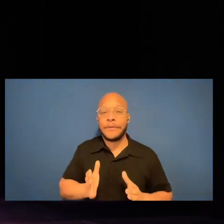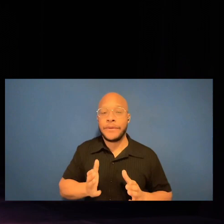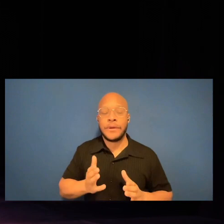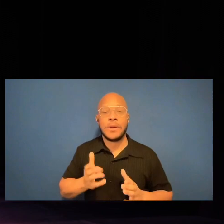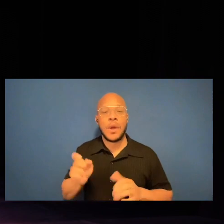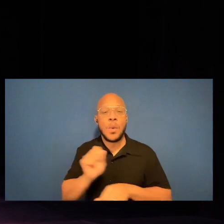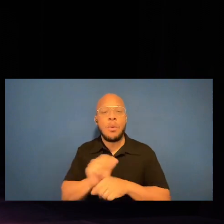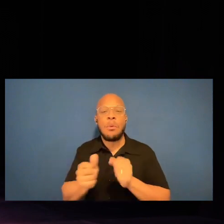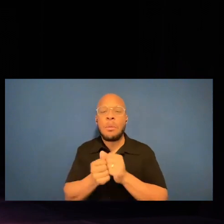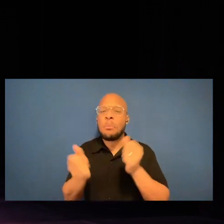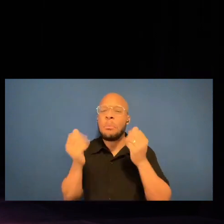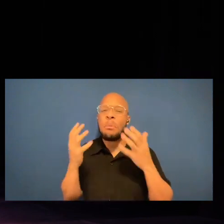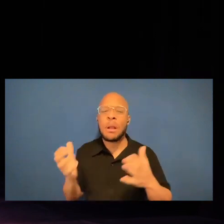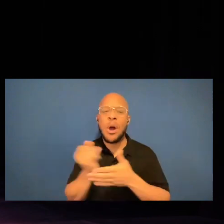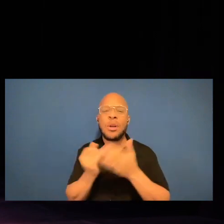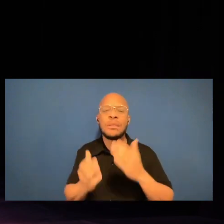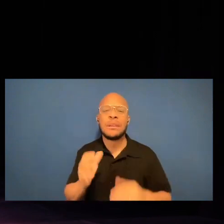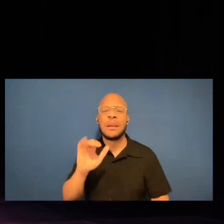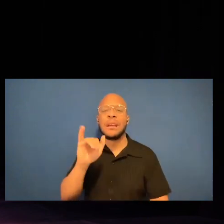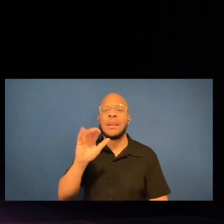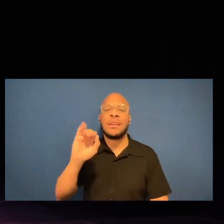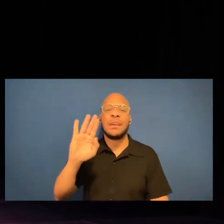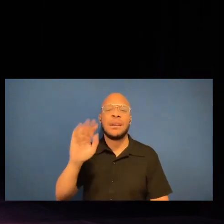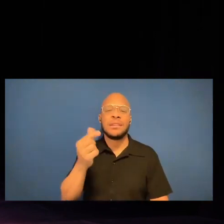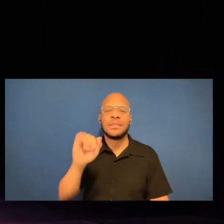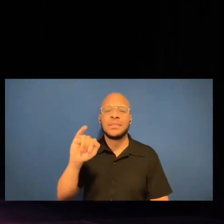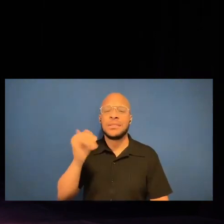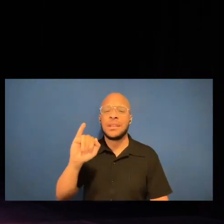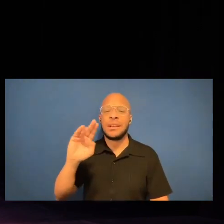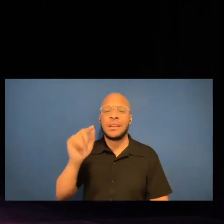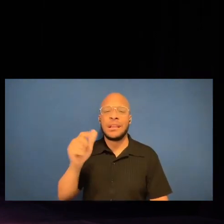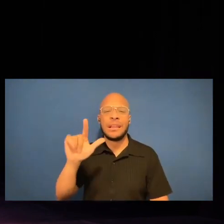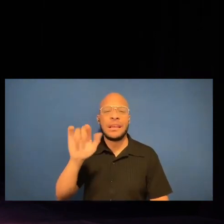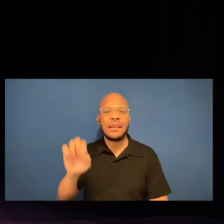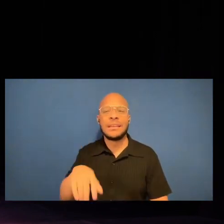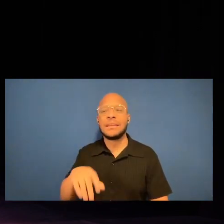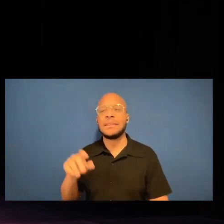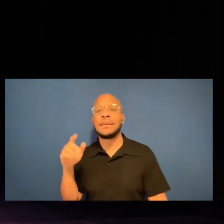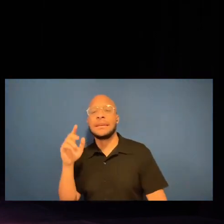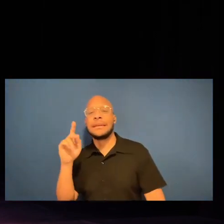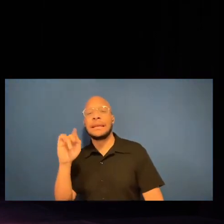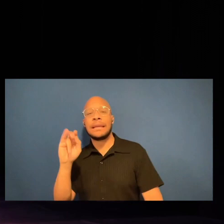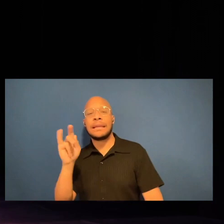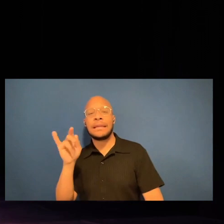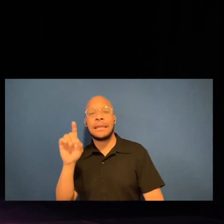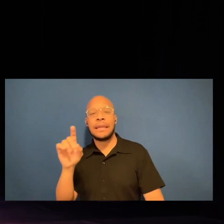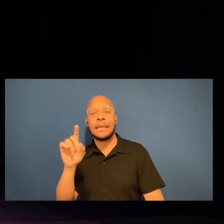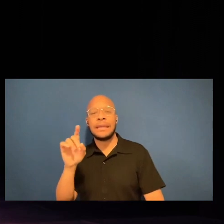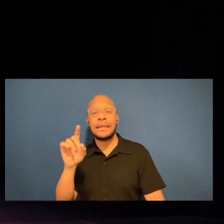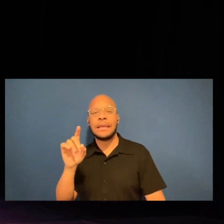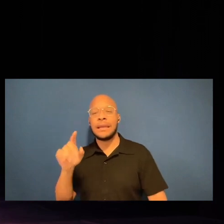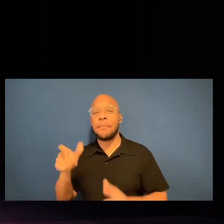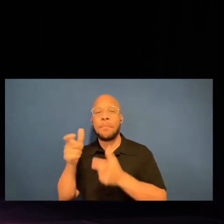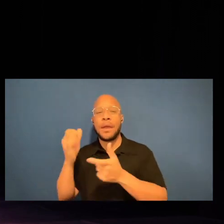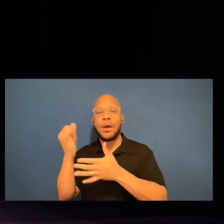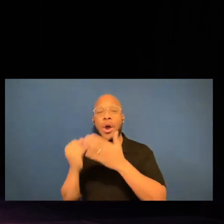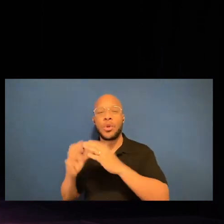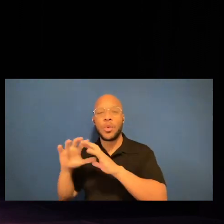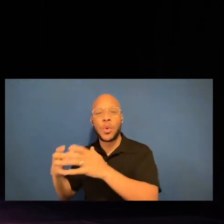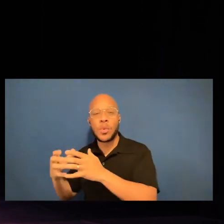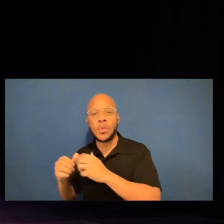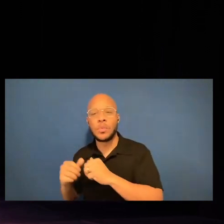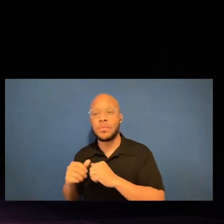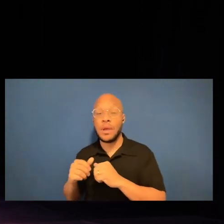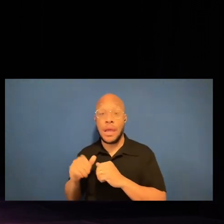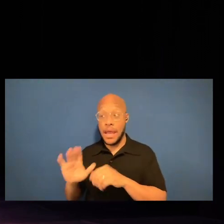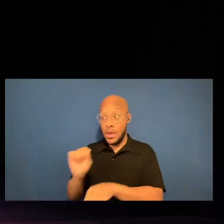Big Art Group, transformed whatever he was playing with into something unique and powerful. They will be missed. We will